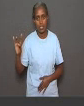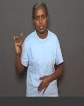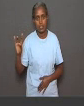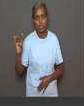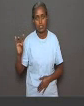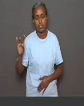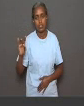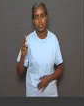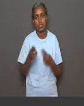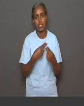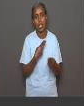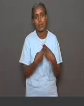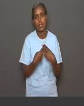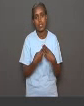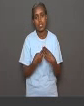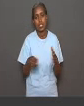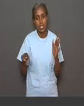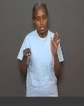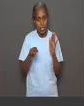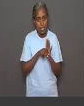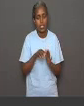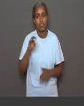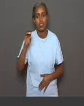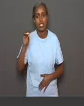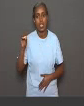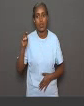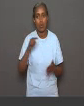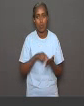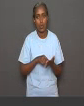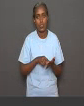888 times negative